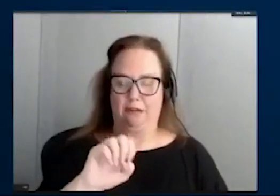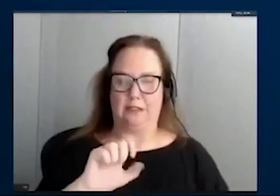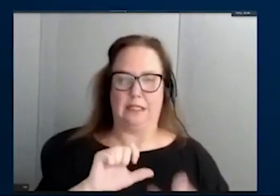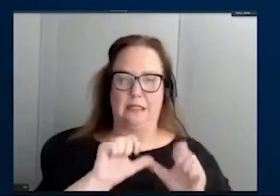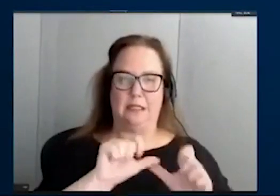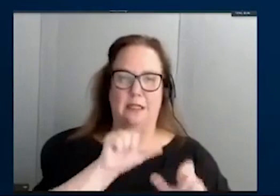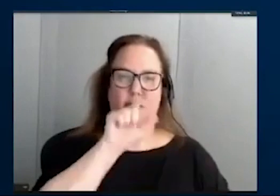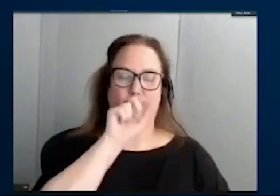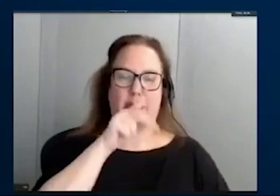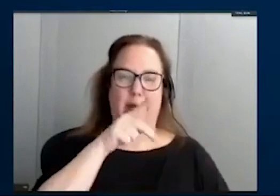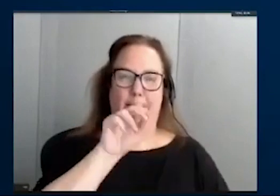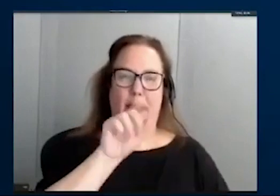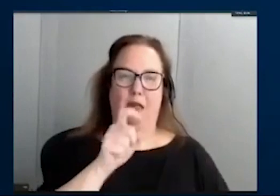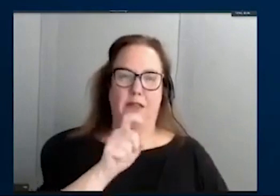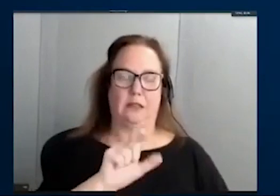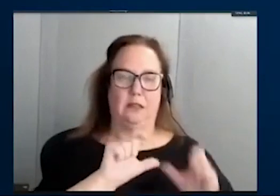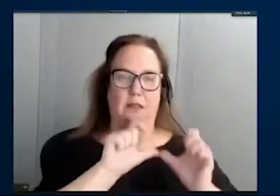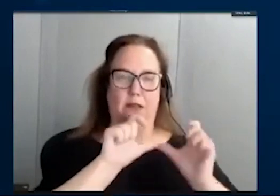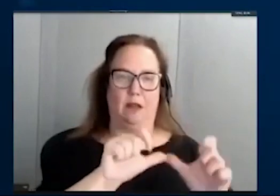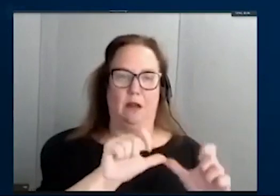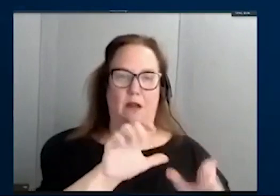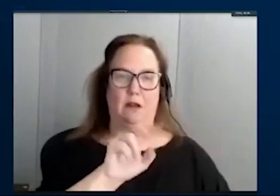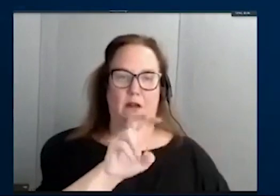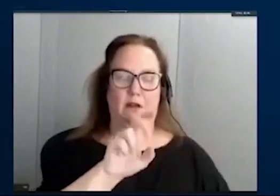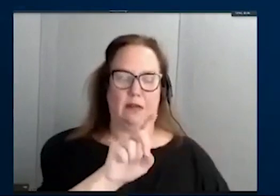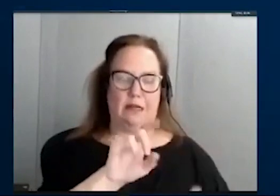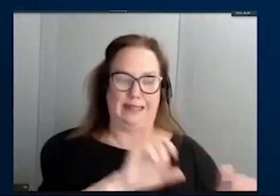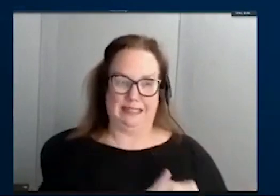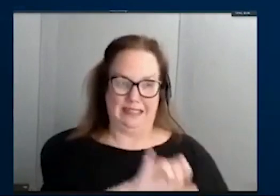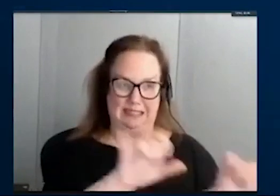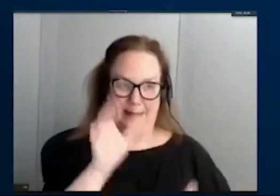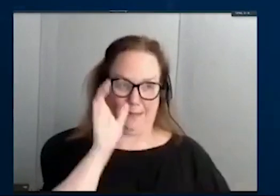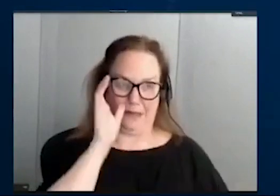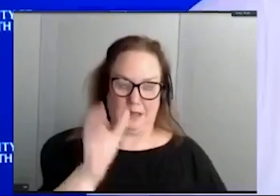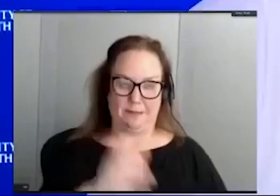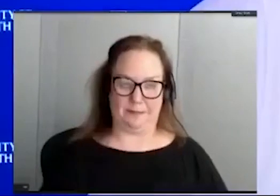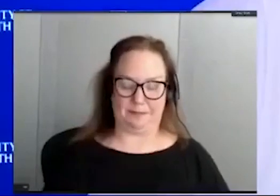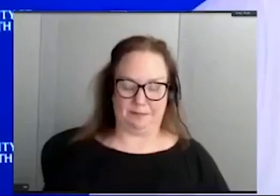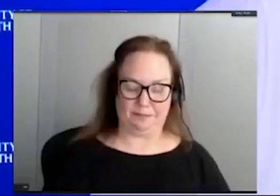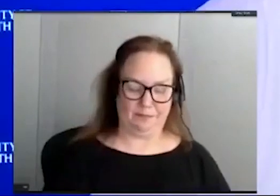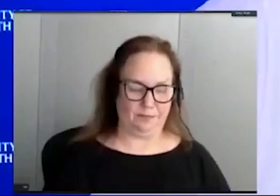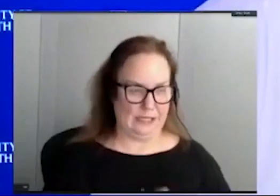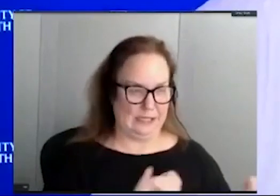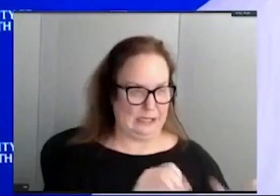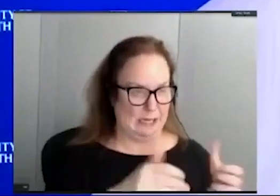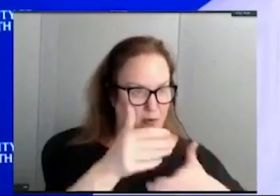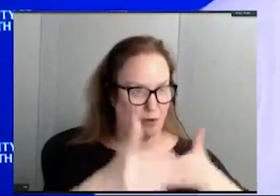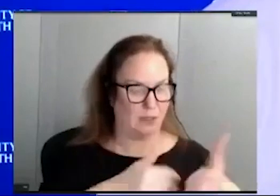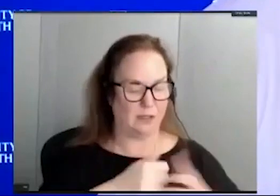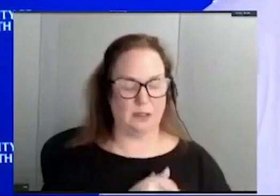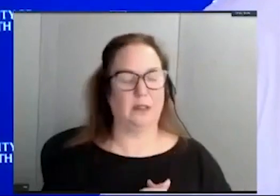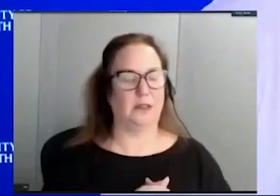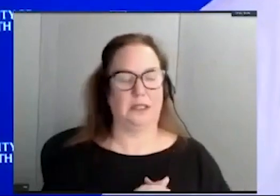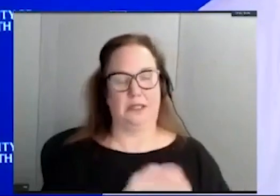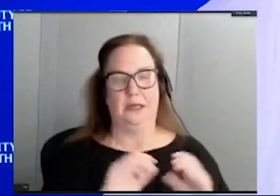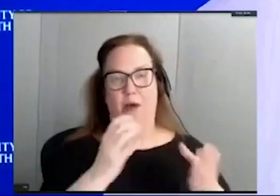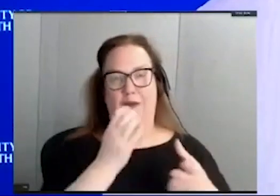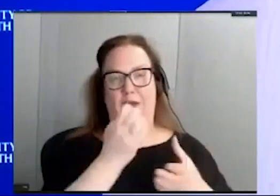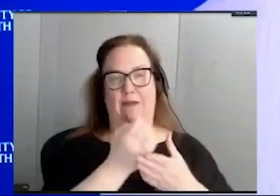long COVID be brought on by a similar process? Mm-hmm. You know, so we don't have any evidence. So the